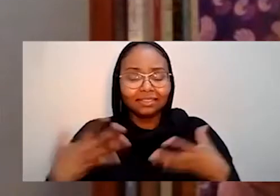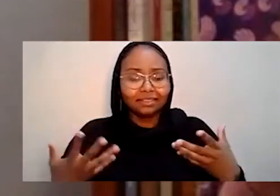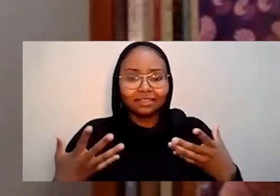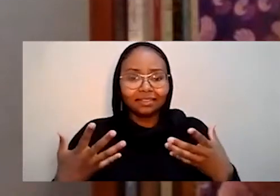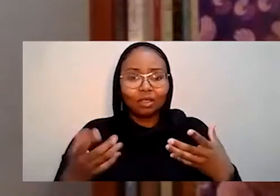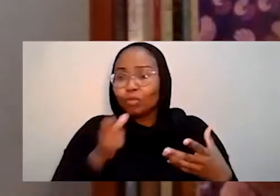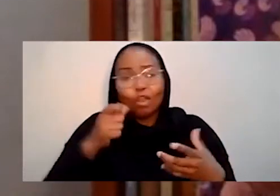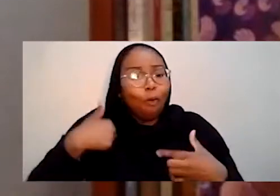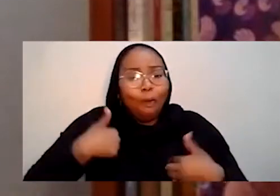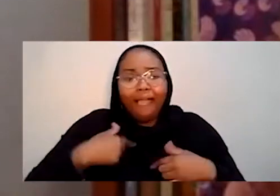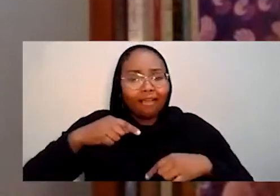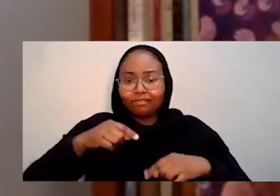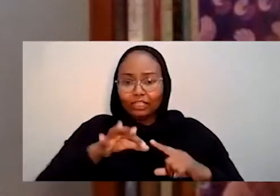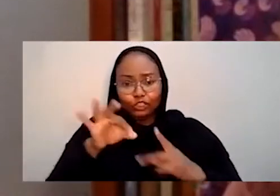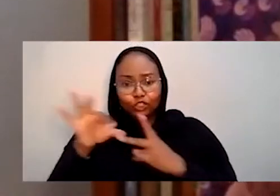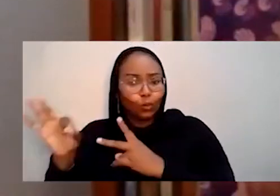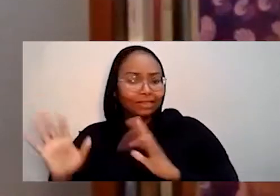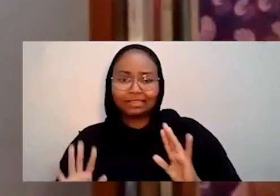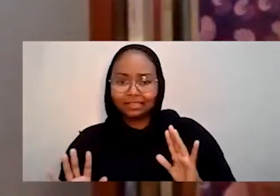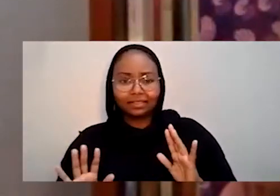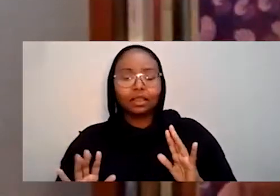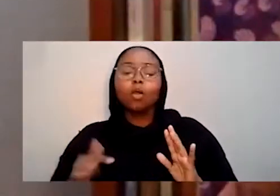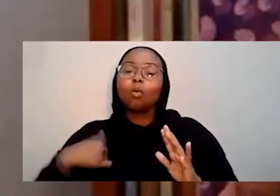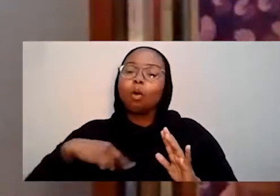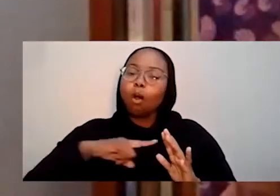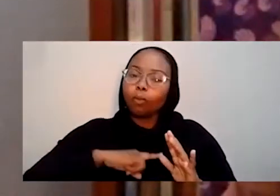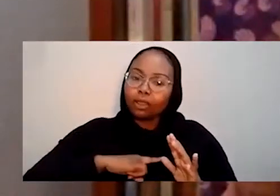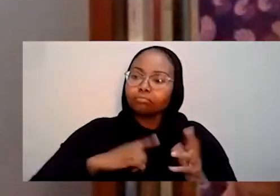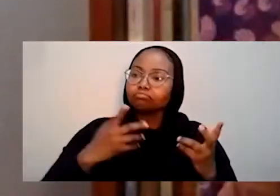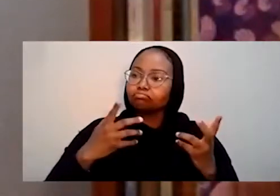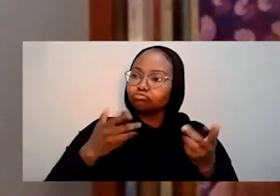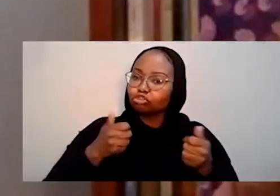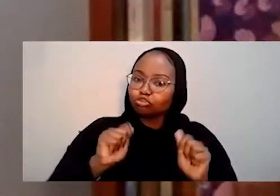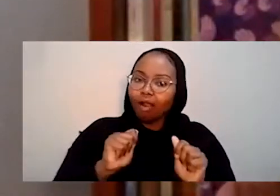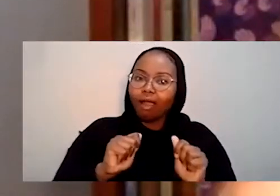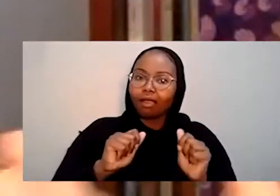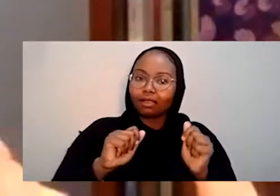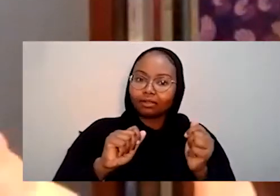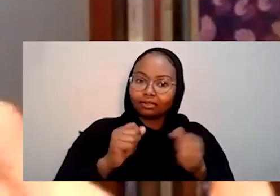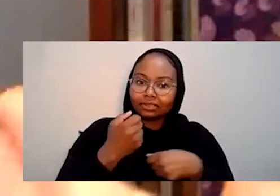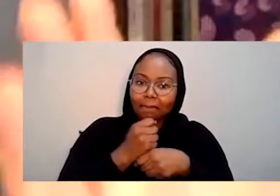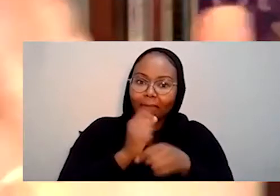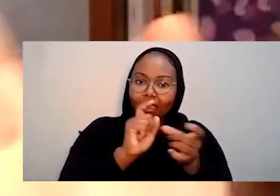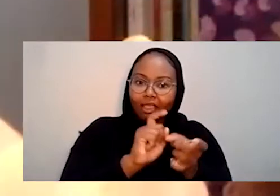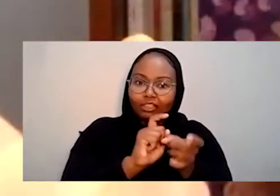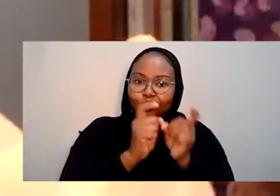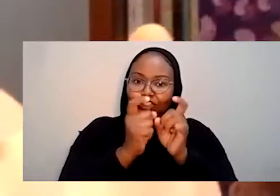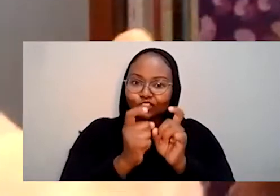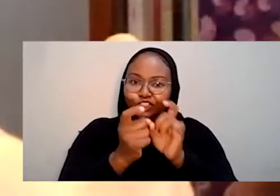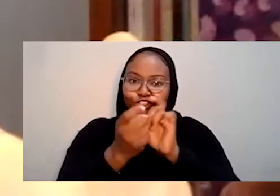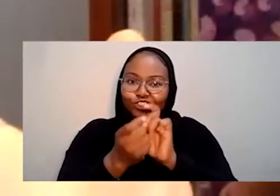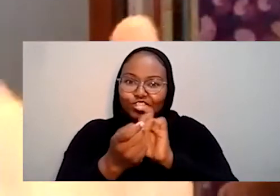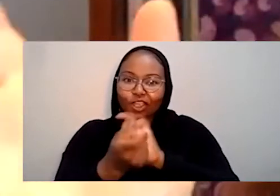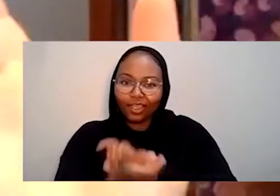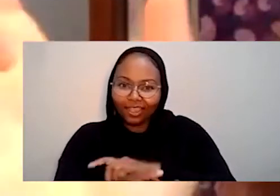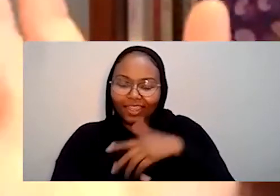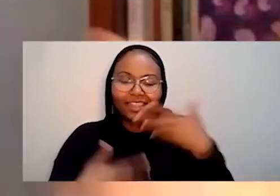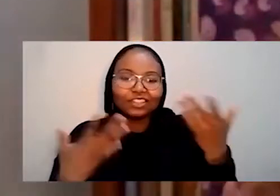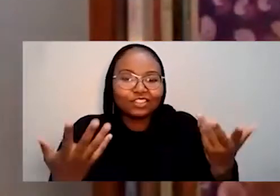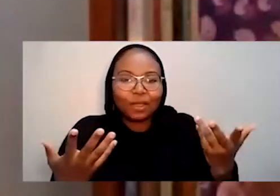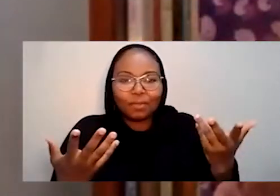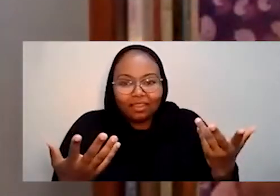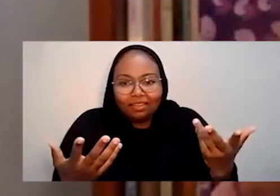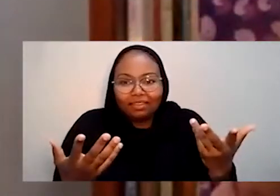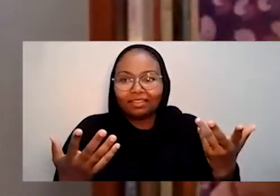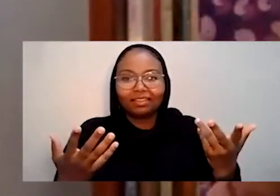and to try to make a change one step at a time, one sister at a time, because what's the alternative? You know what's going on in the world today. So